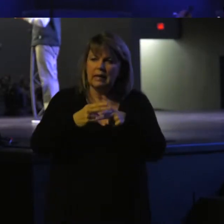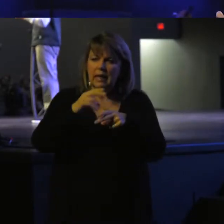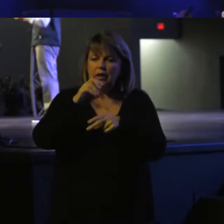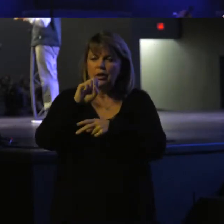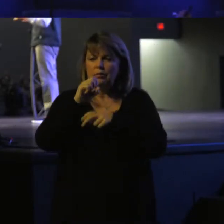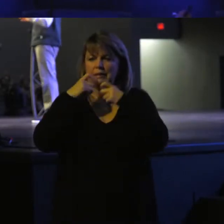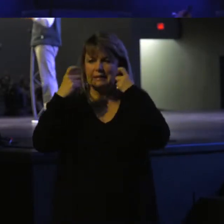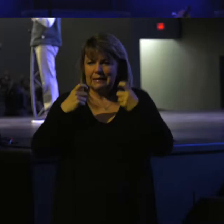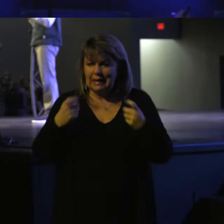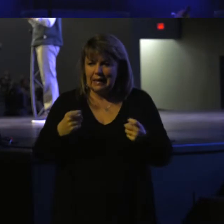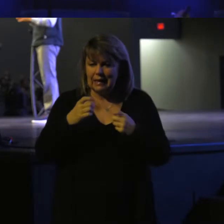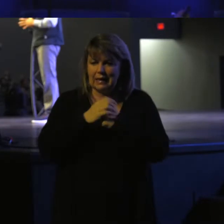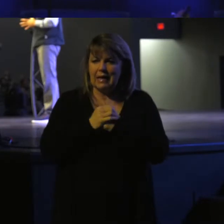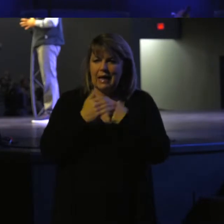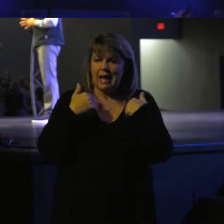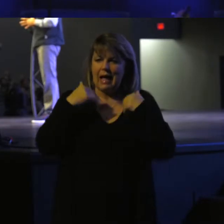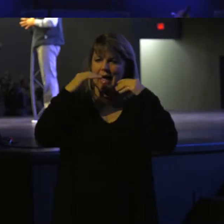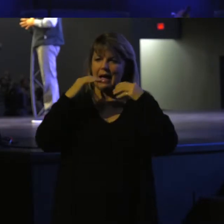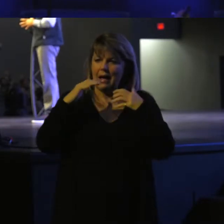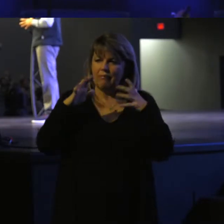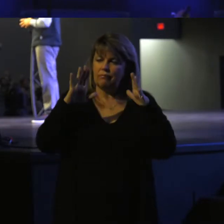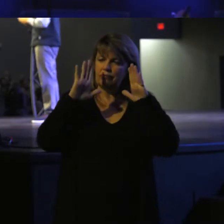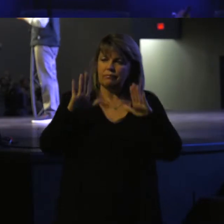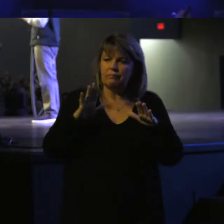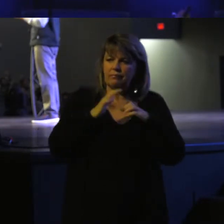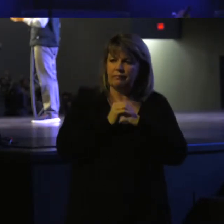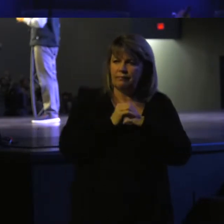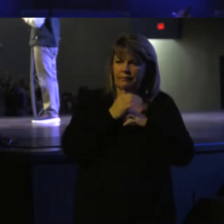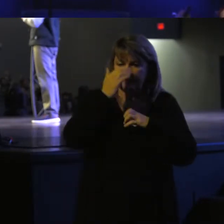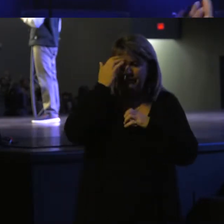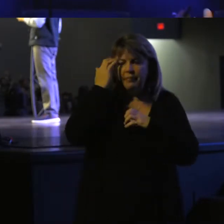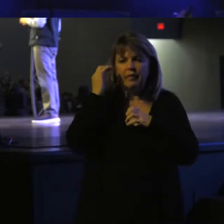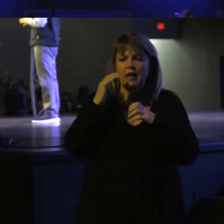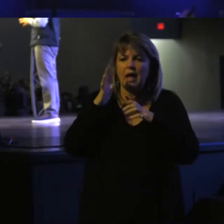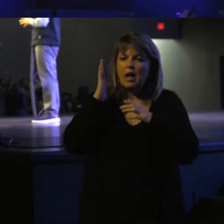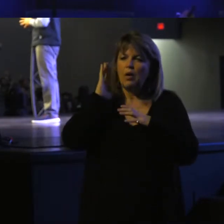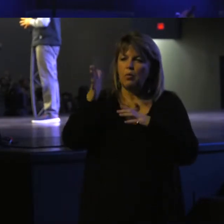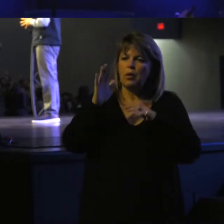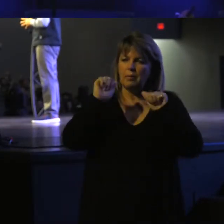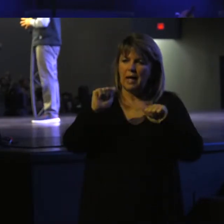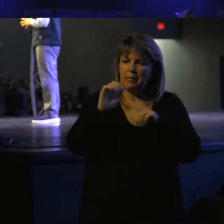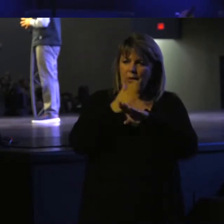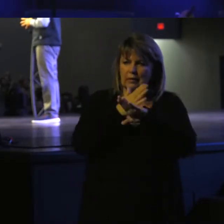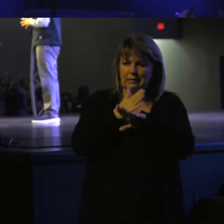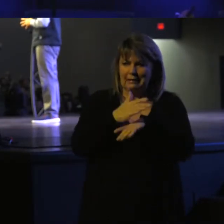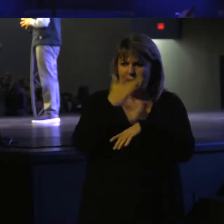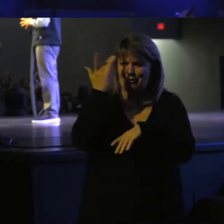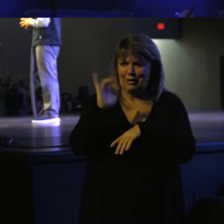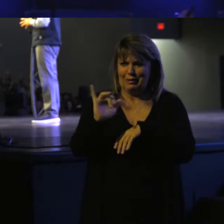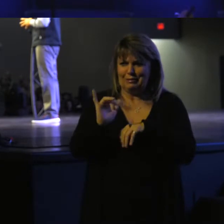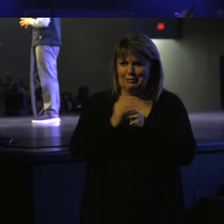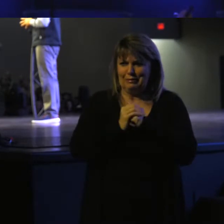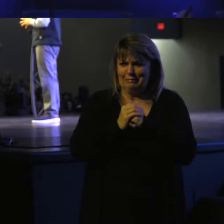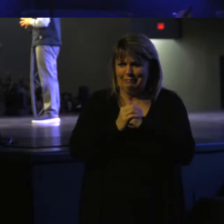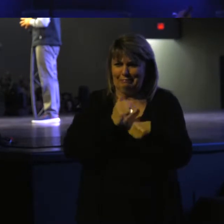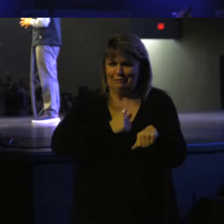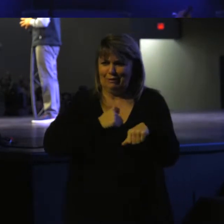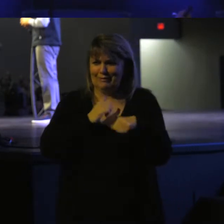and continue to have a great witness among the nations that I'll be able to share some highlights with about you